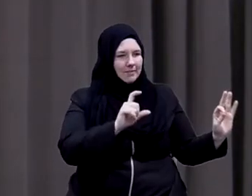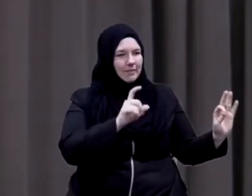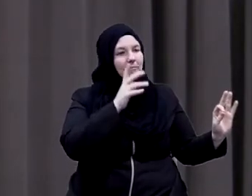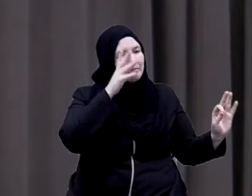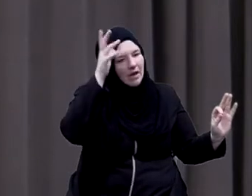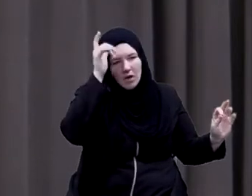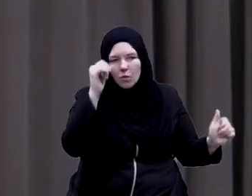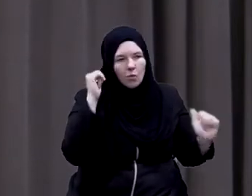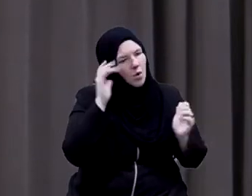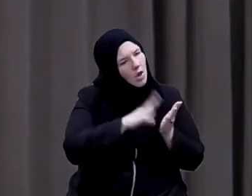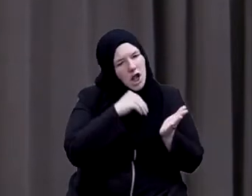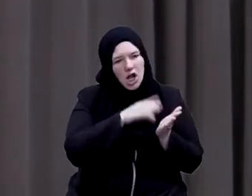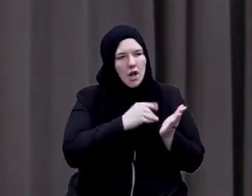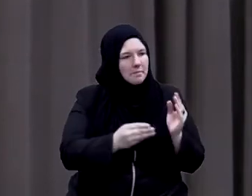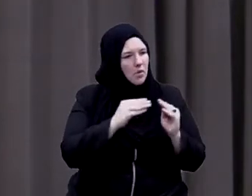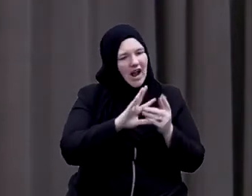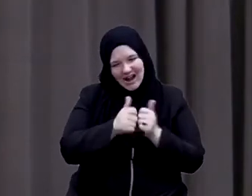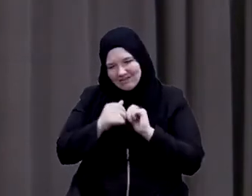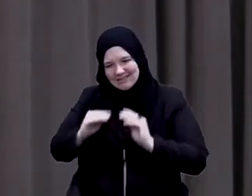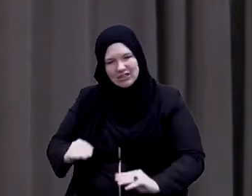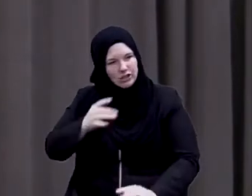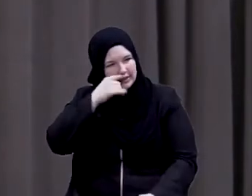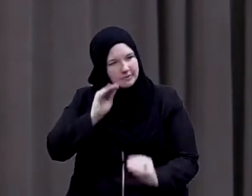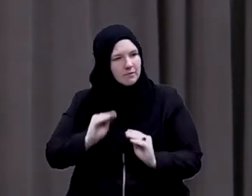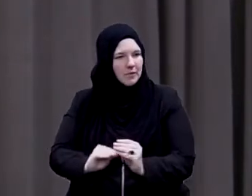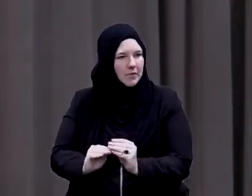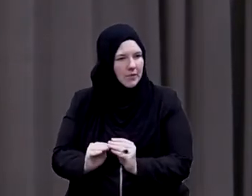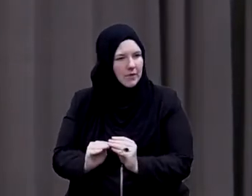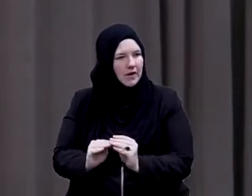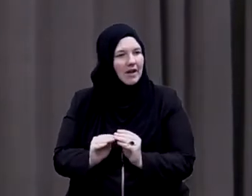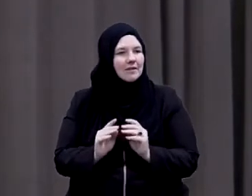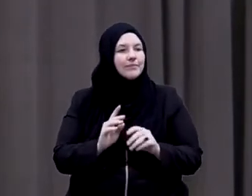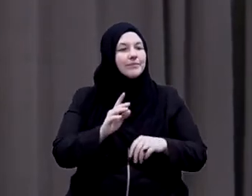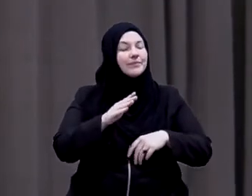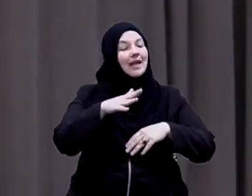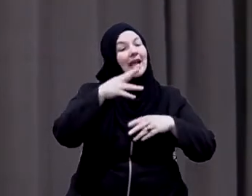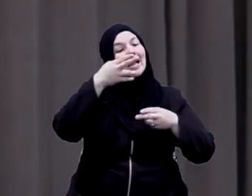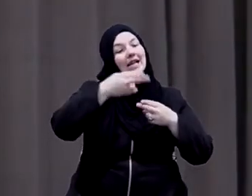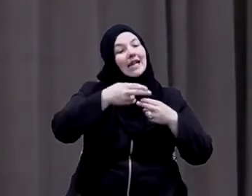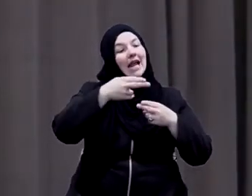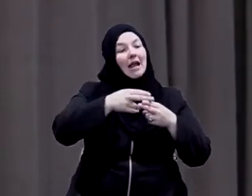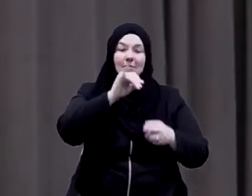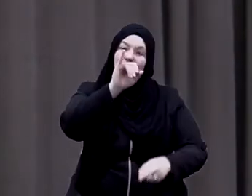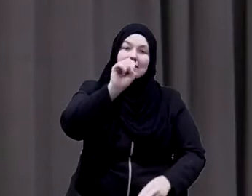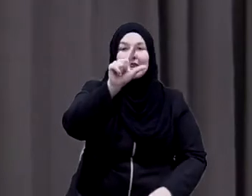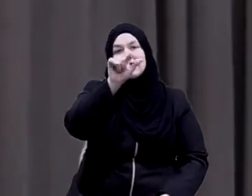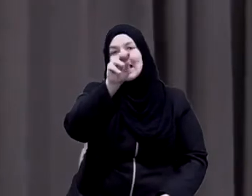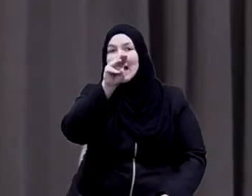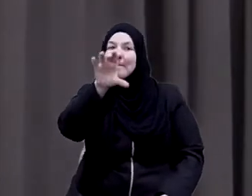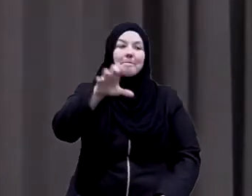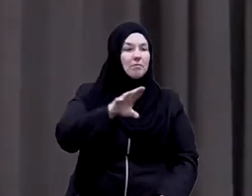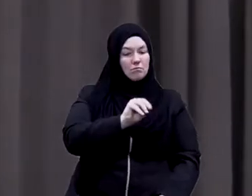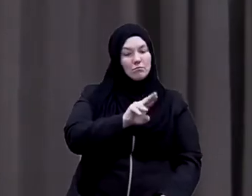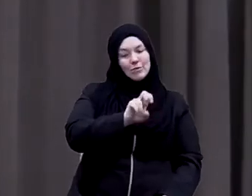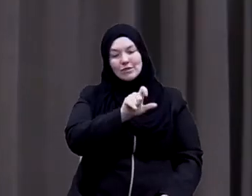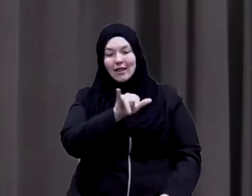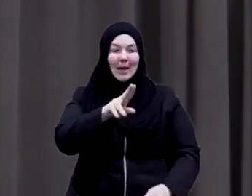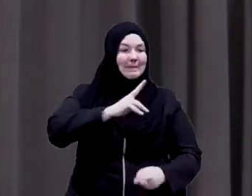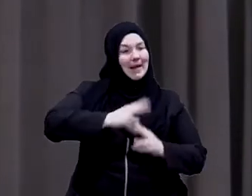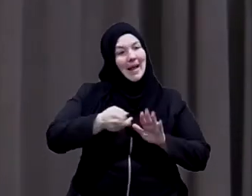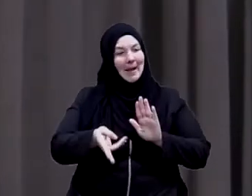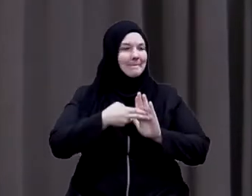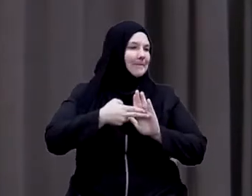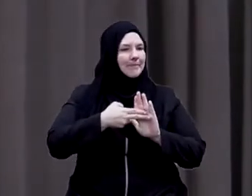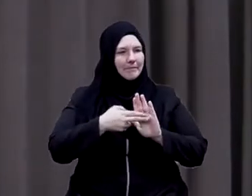We have to go beyond the lame duck expectations. We are not here waiting